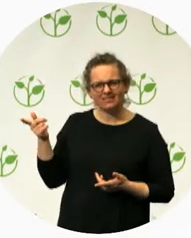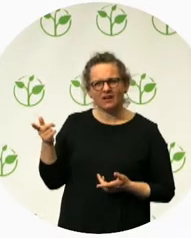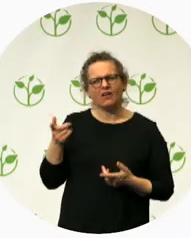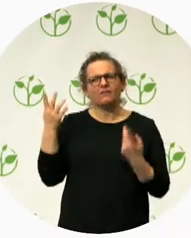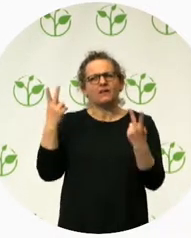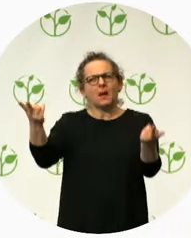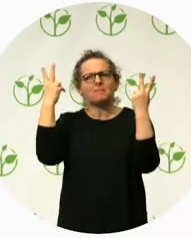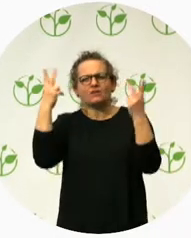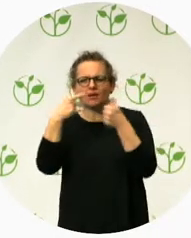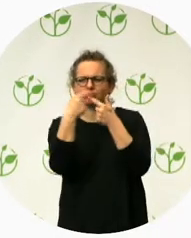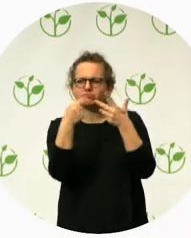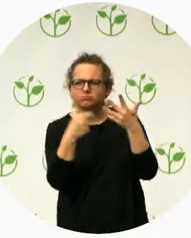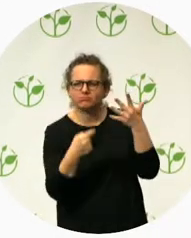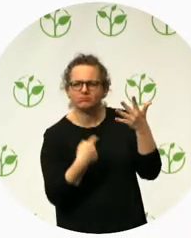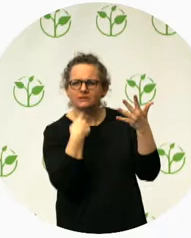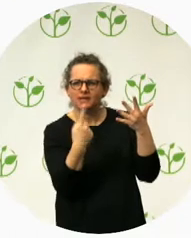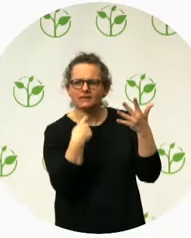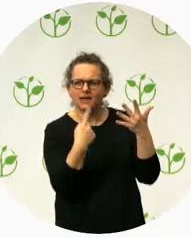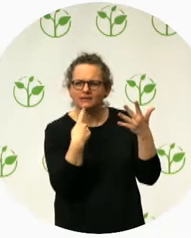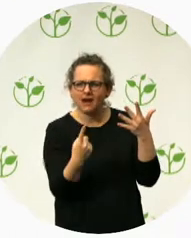this accessible piece of art